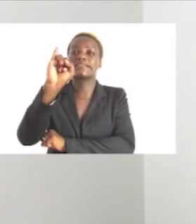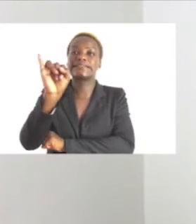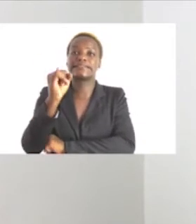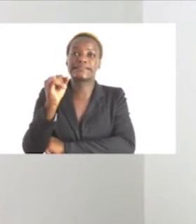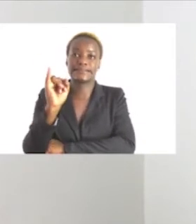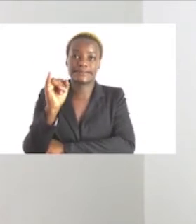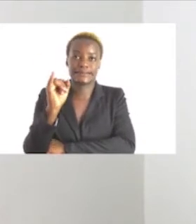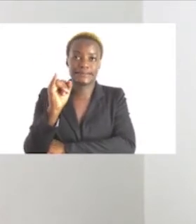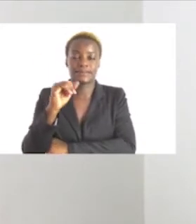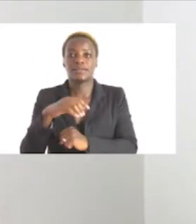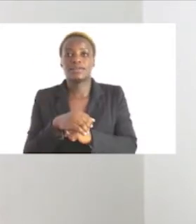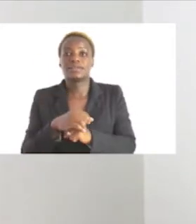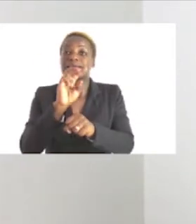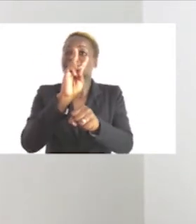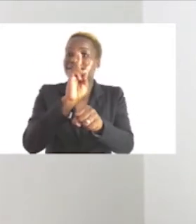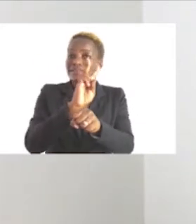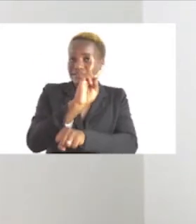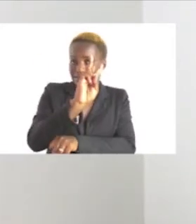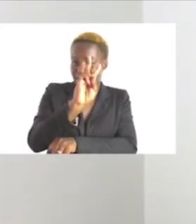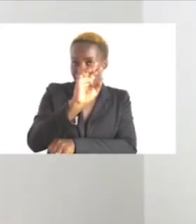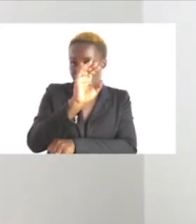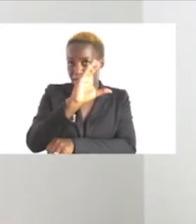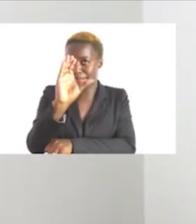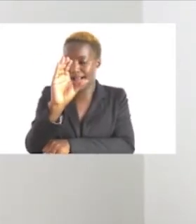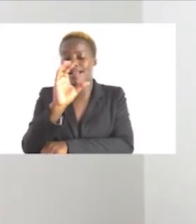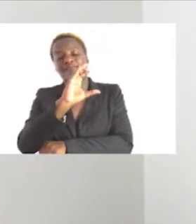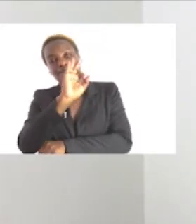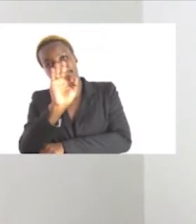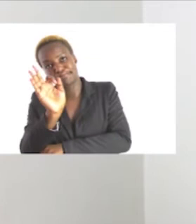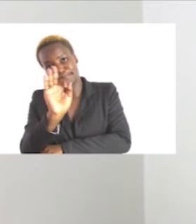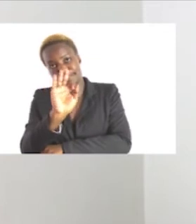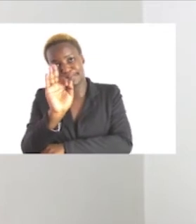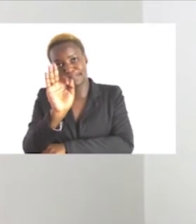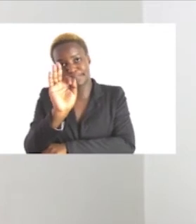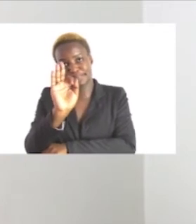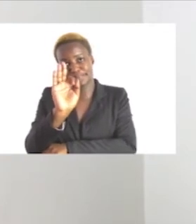January. The second one will be February.